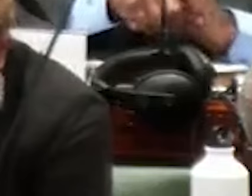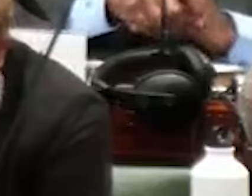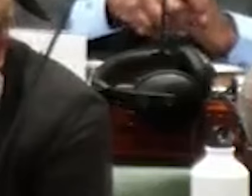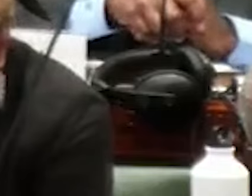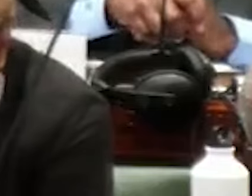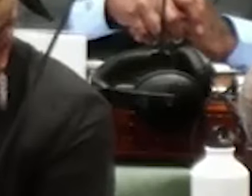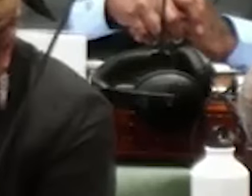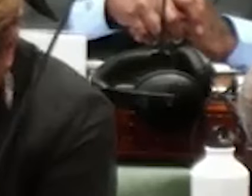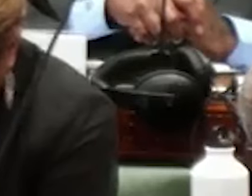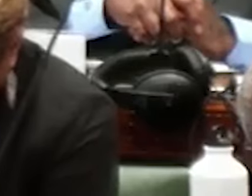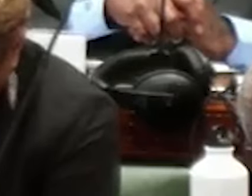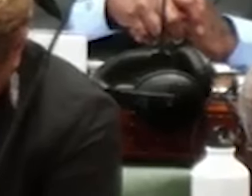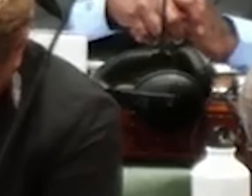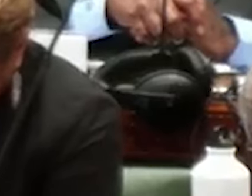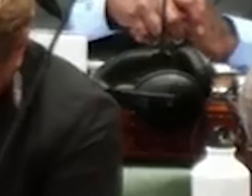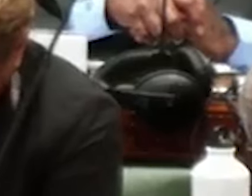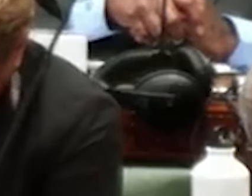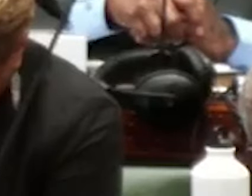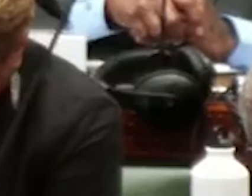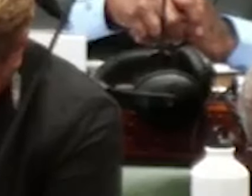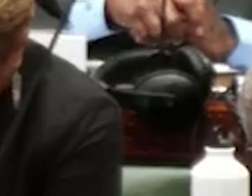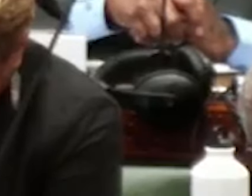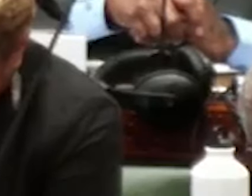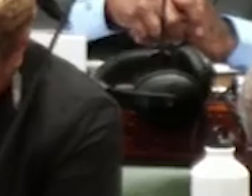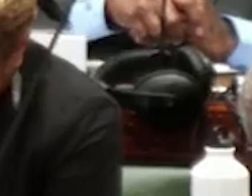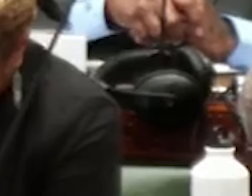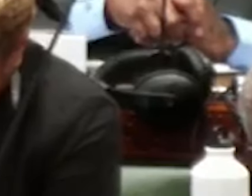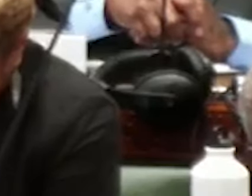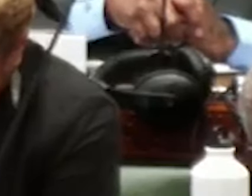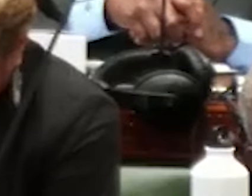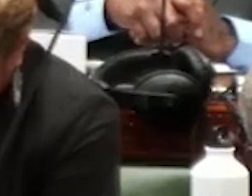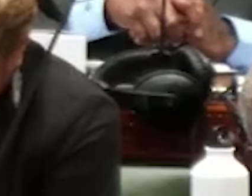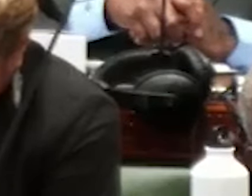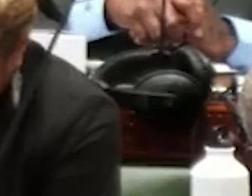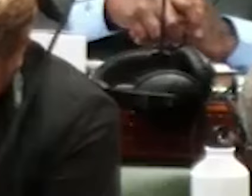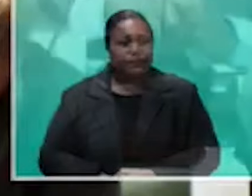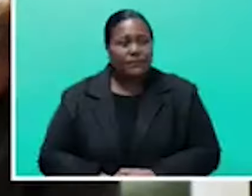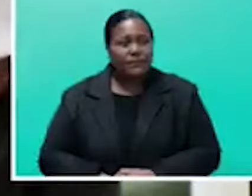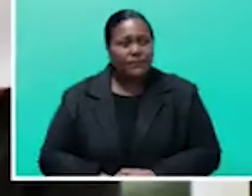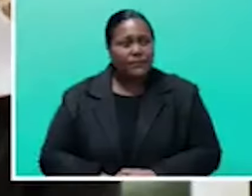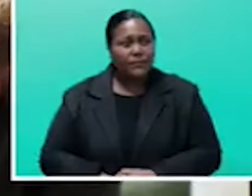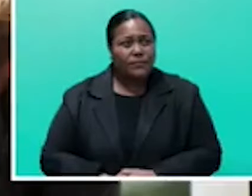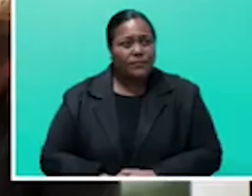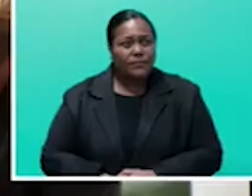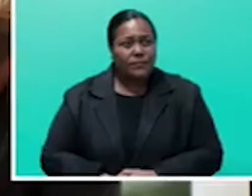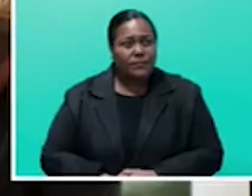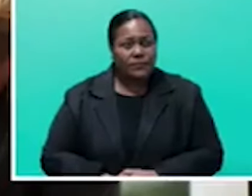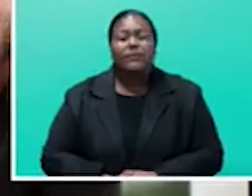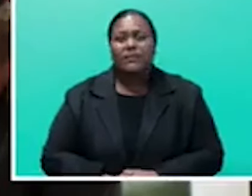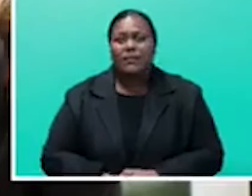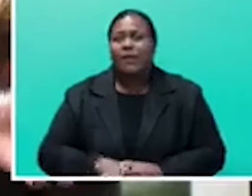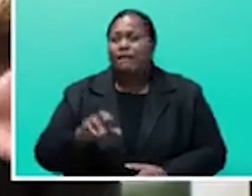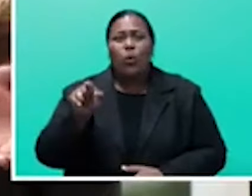say at least have a little bit of decency. Little bit of decency. Little bit of decency. It's